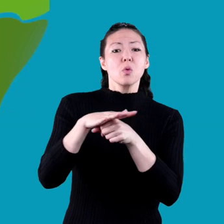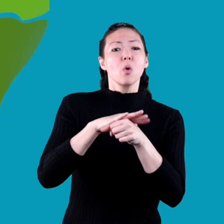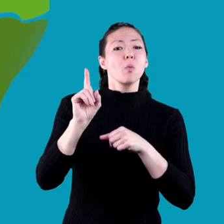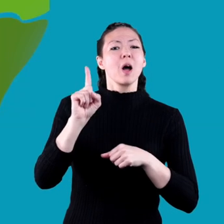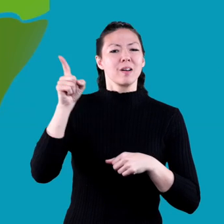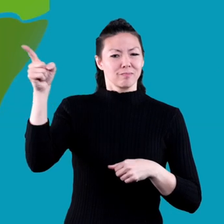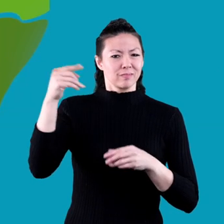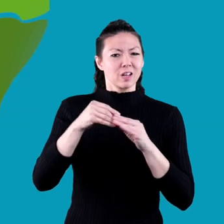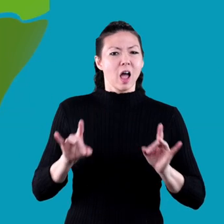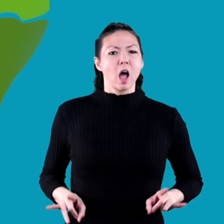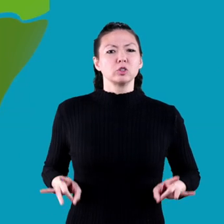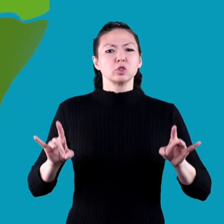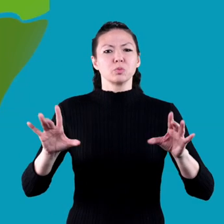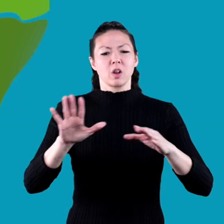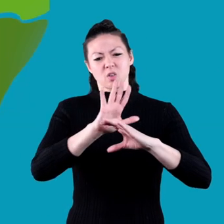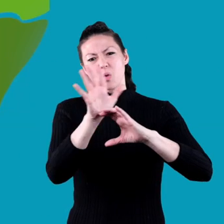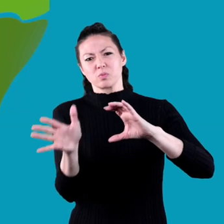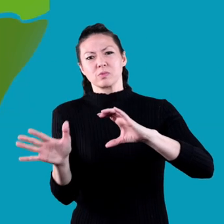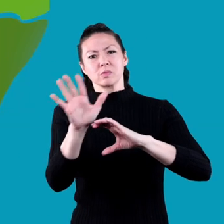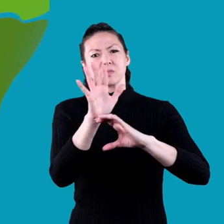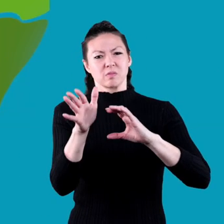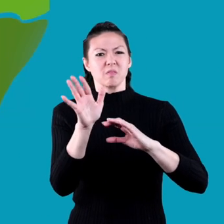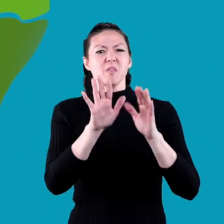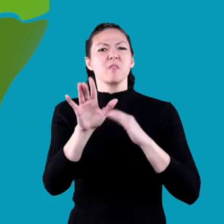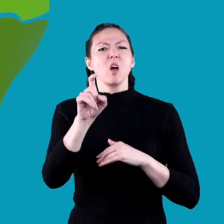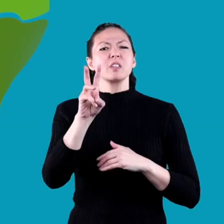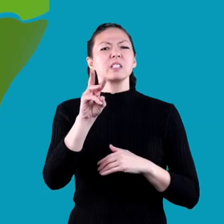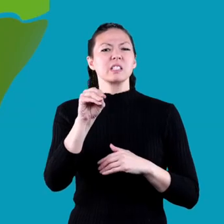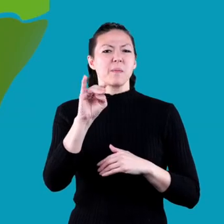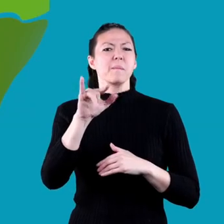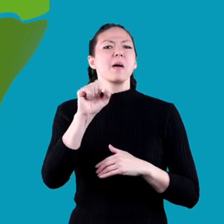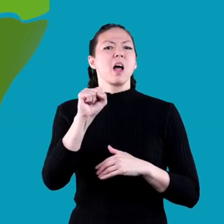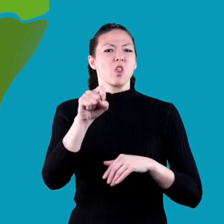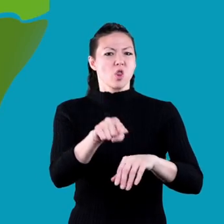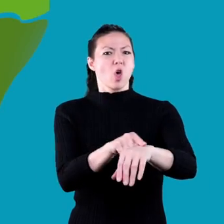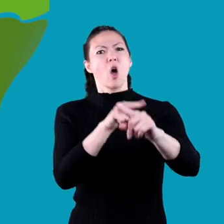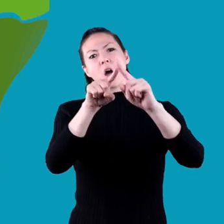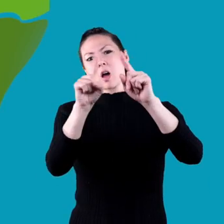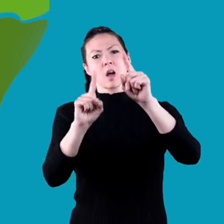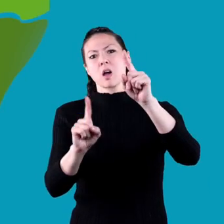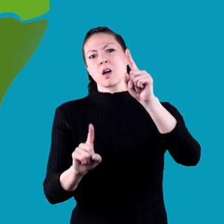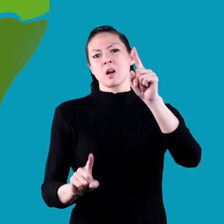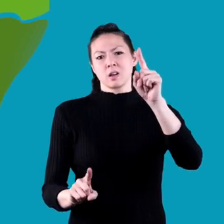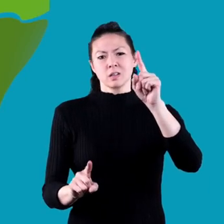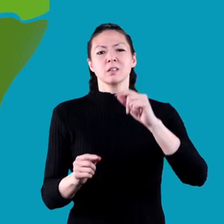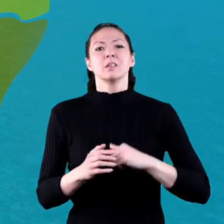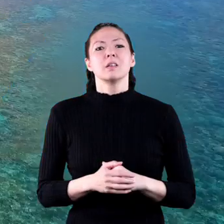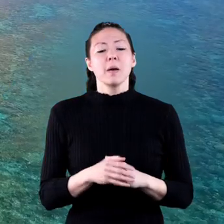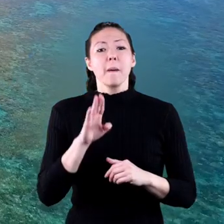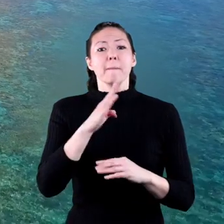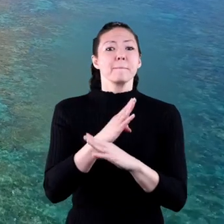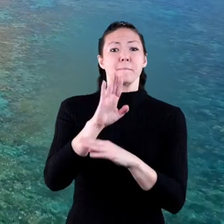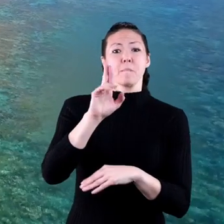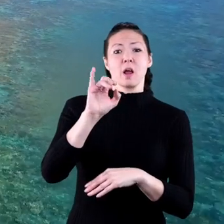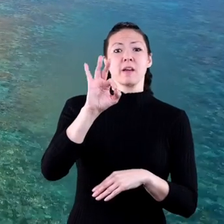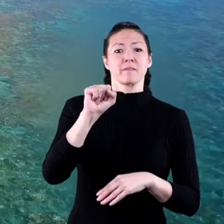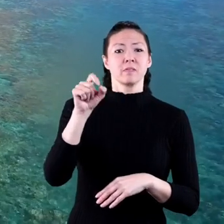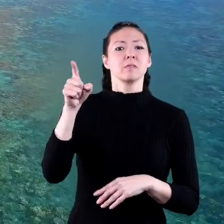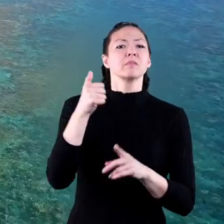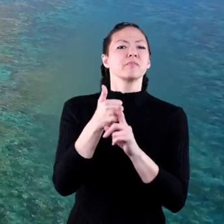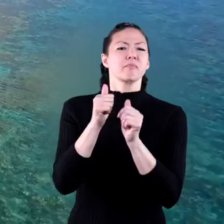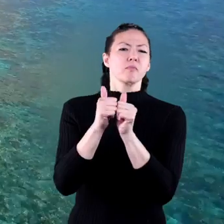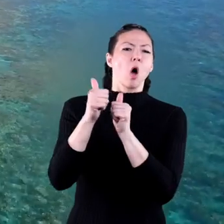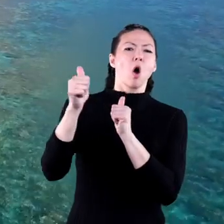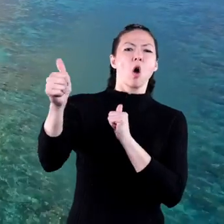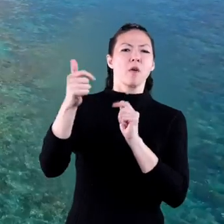is located on the coast of Australia and is over 160 miles long. Barrier reefs are